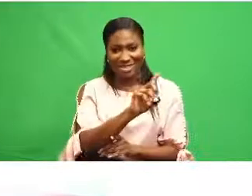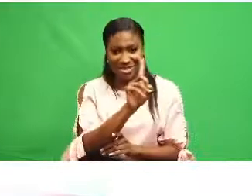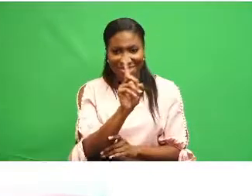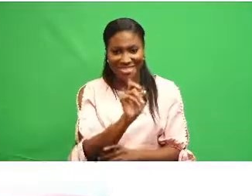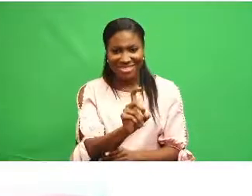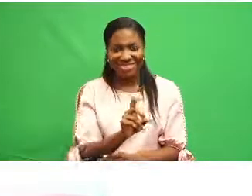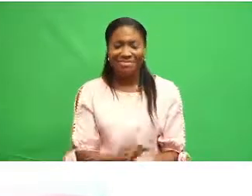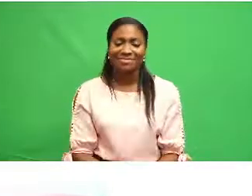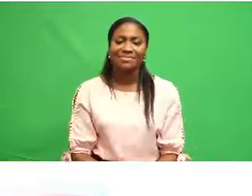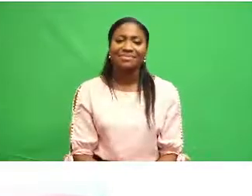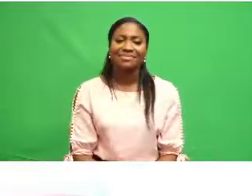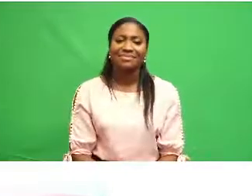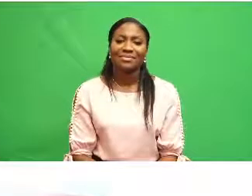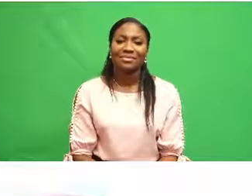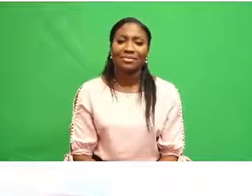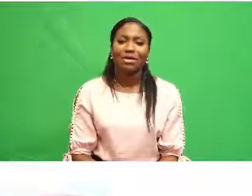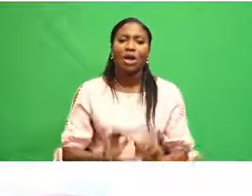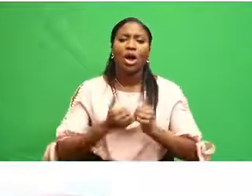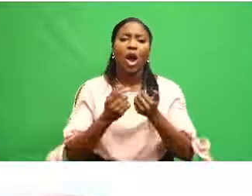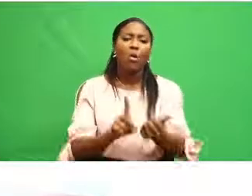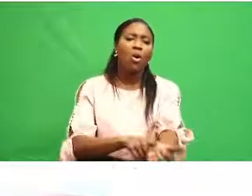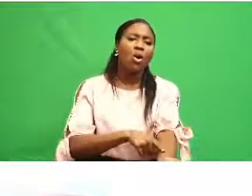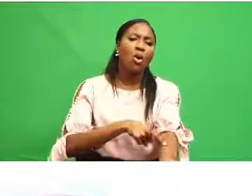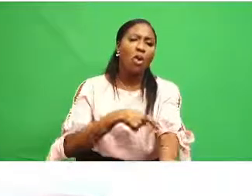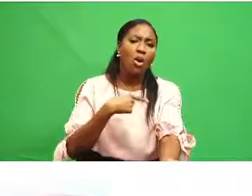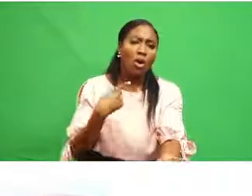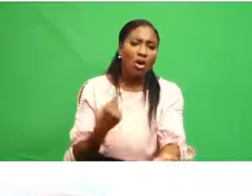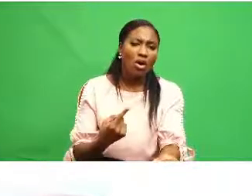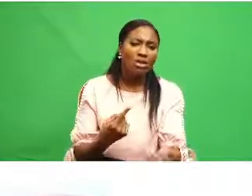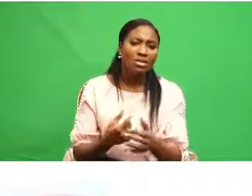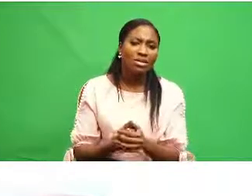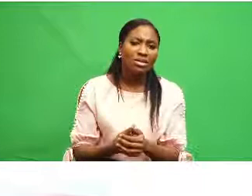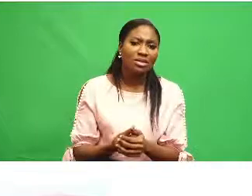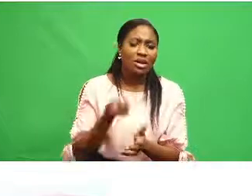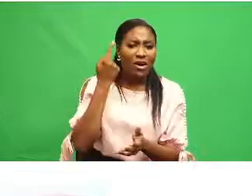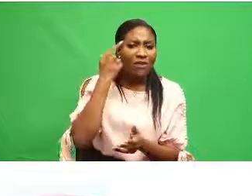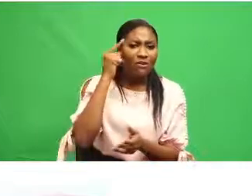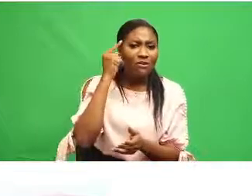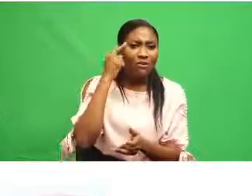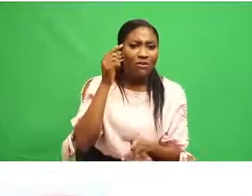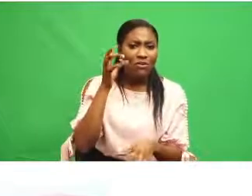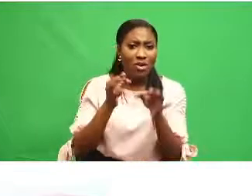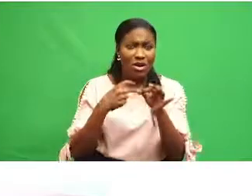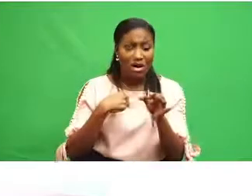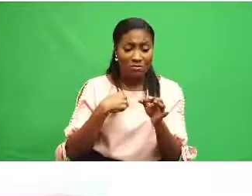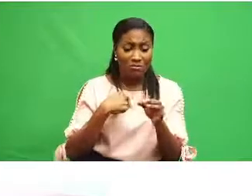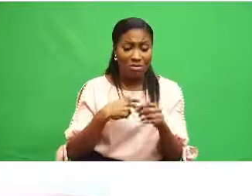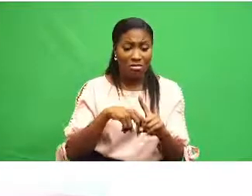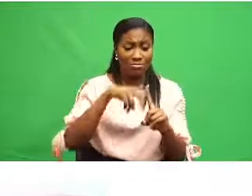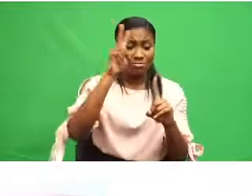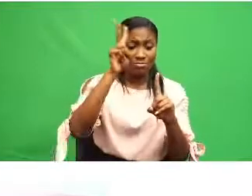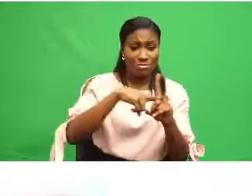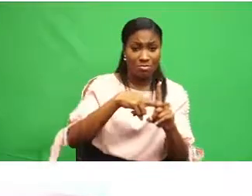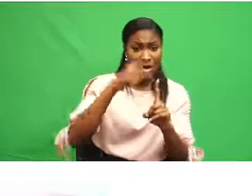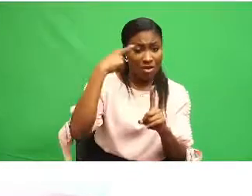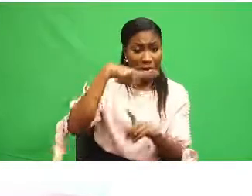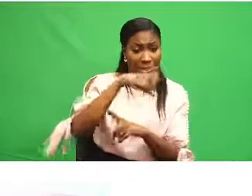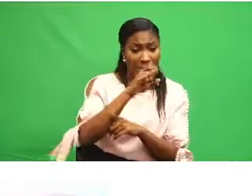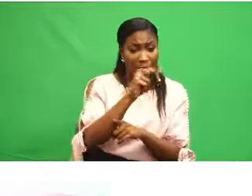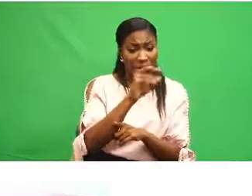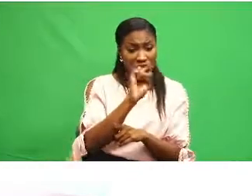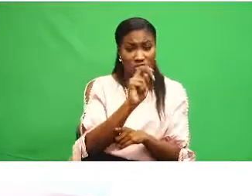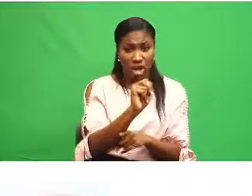addressed it at that time, but how long does it take the process to how long does it take to process the